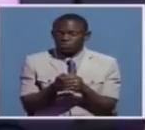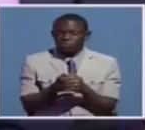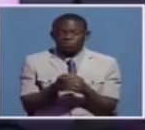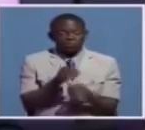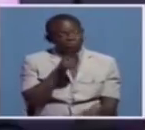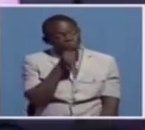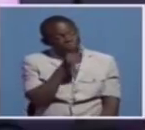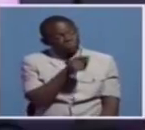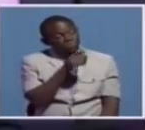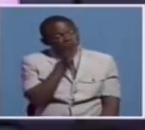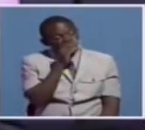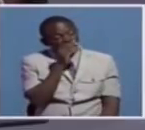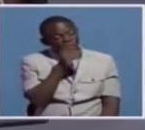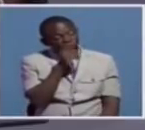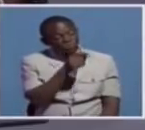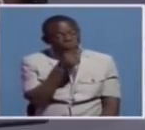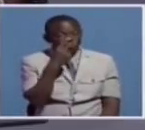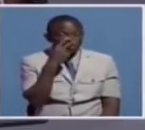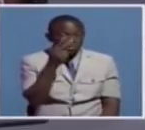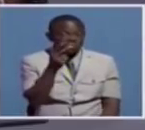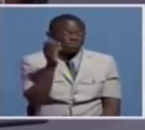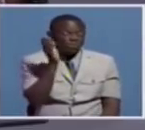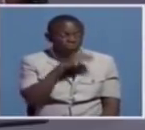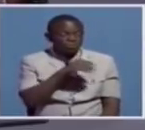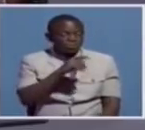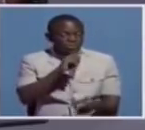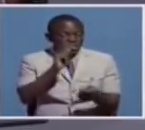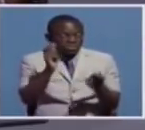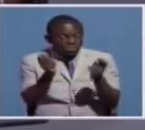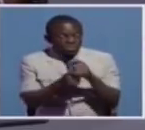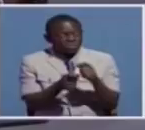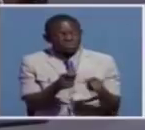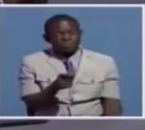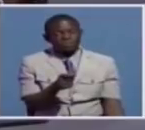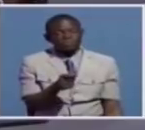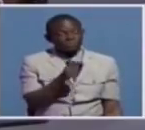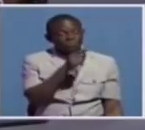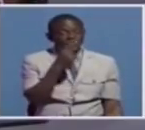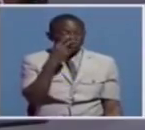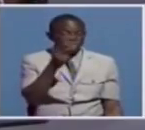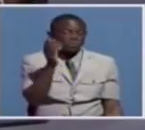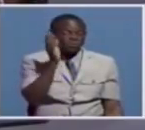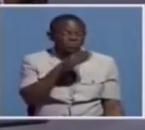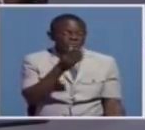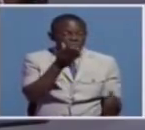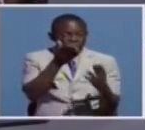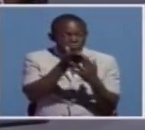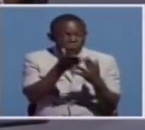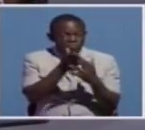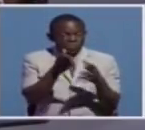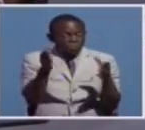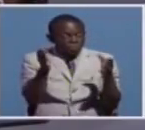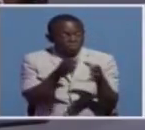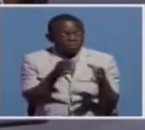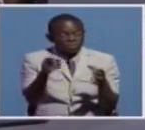you saw. Yes. You saw this change. It doesn't mean that it was not. You saw the middle class. It's true. Who were disenchanted. It's